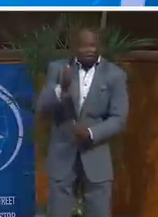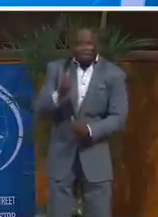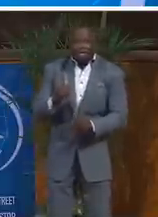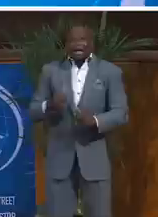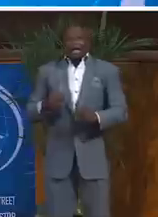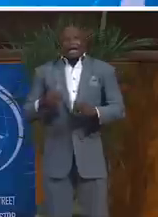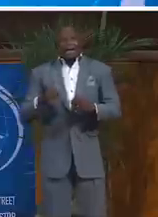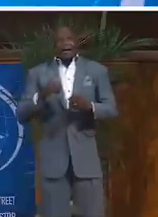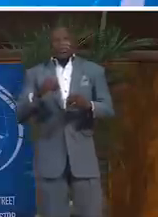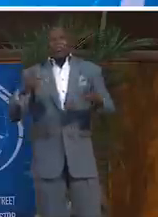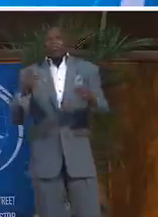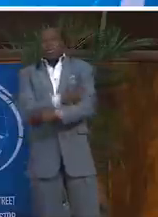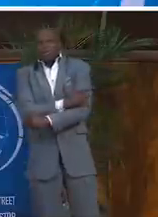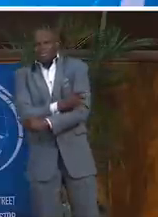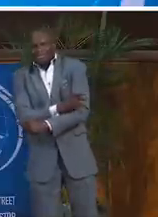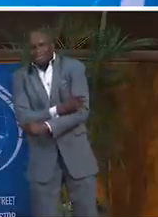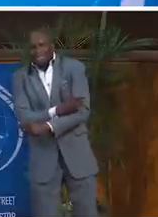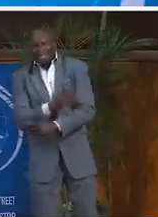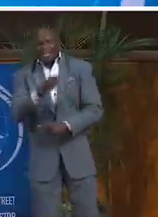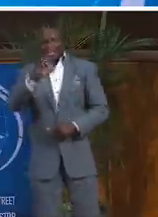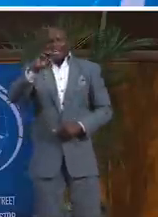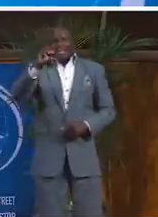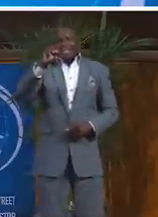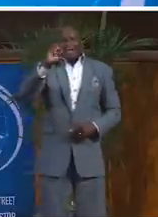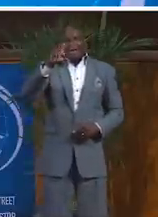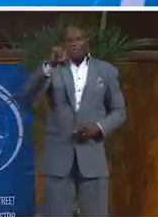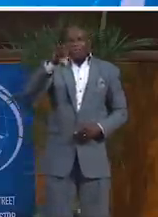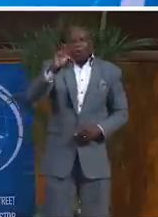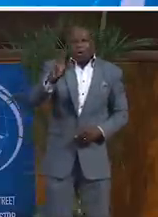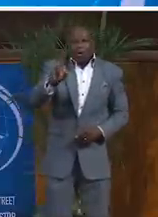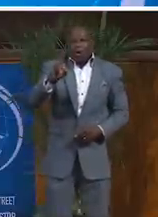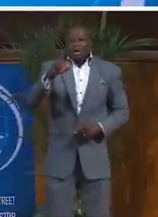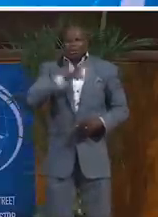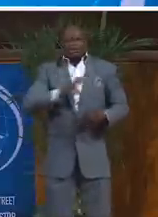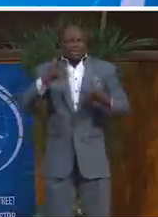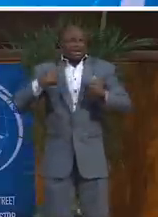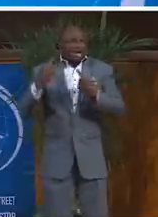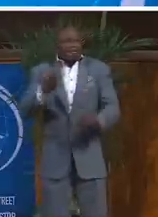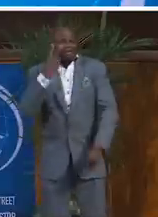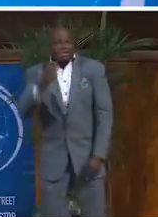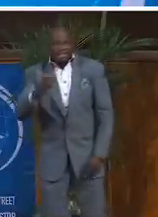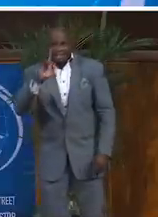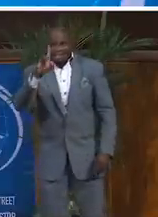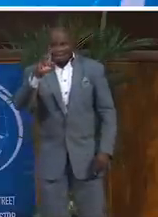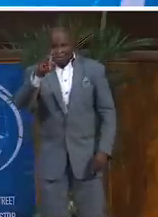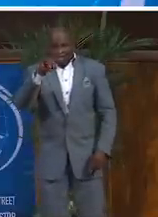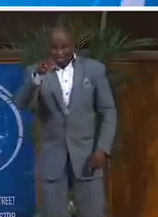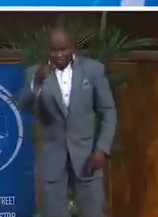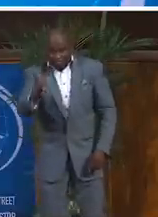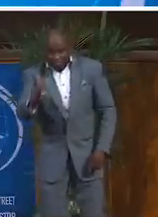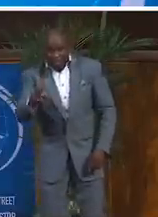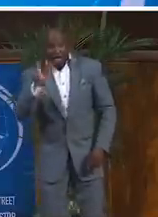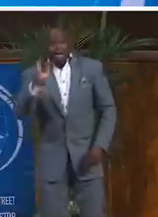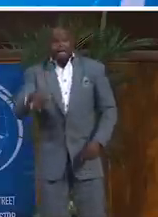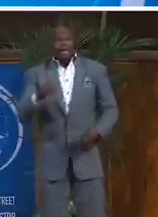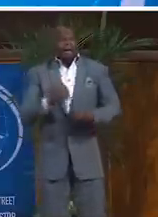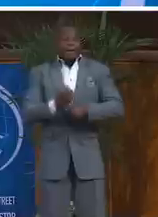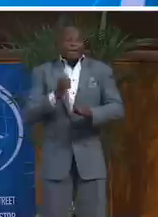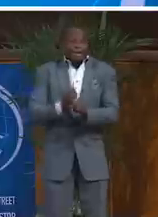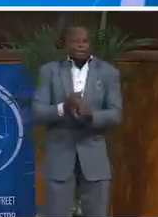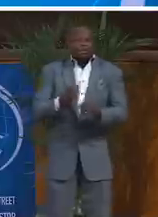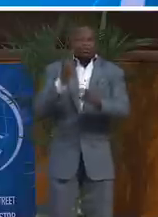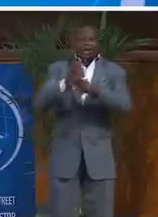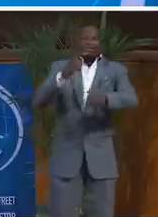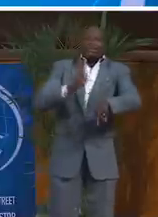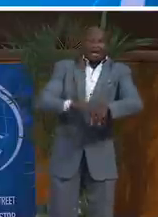the worst emperor Christians have ever seen. He makes it due season